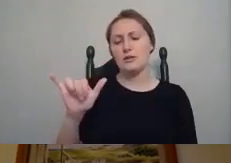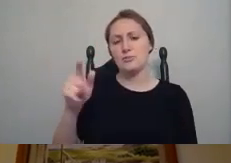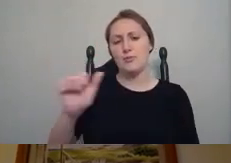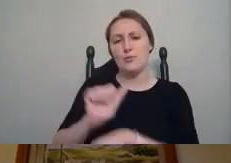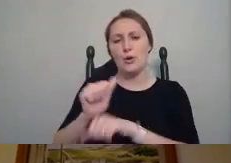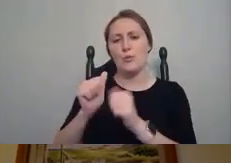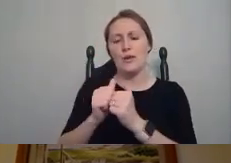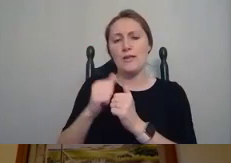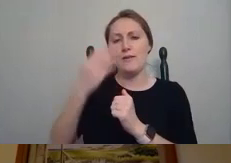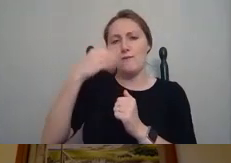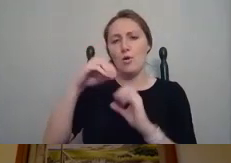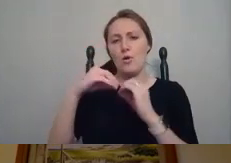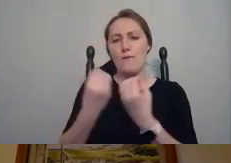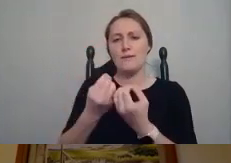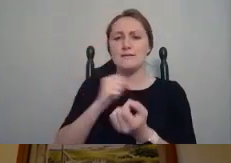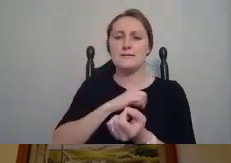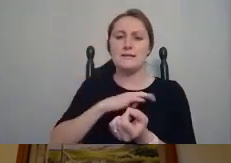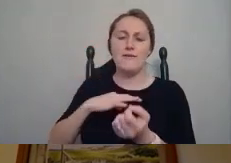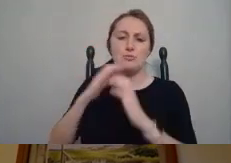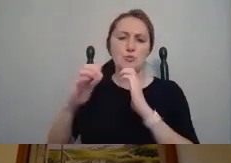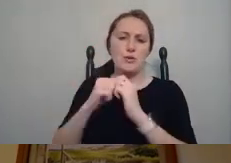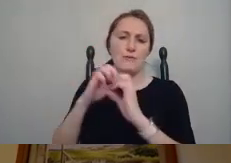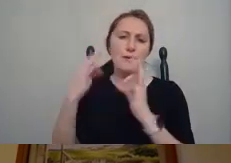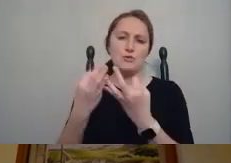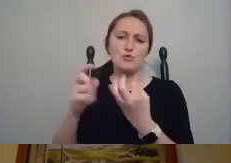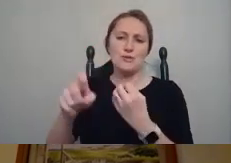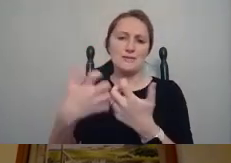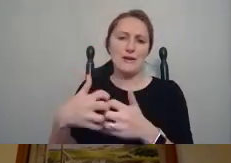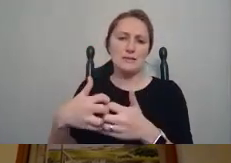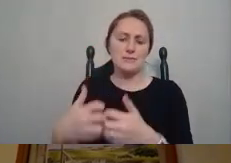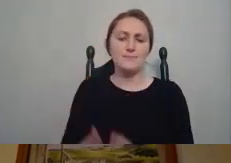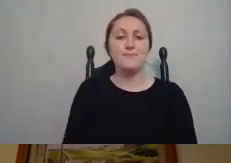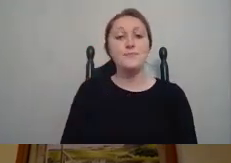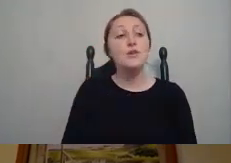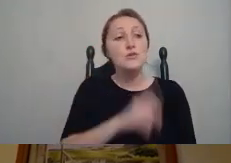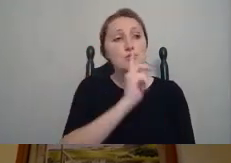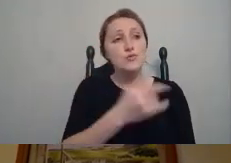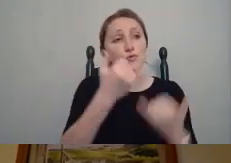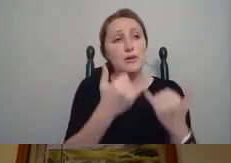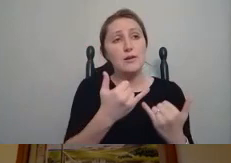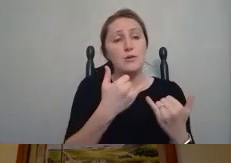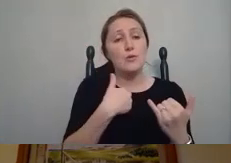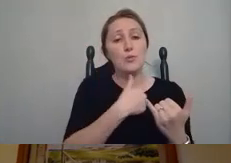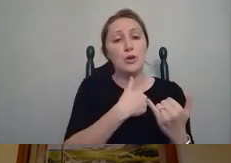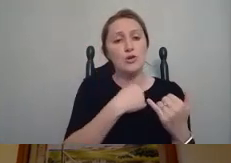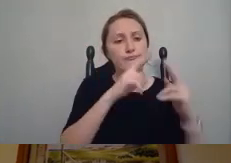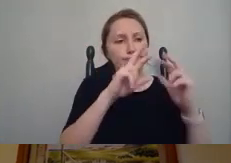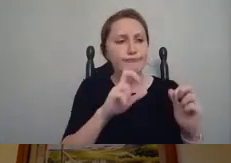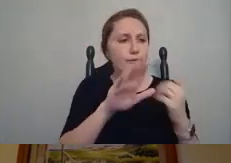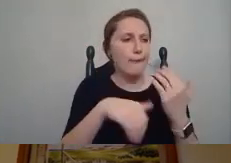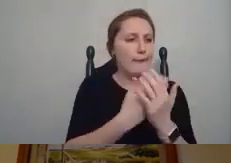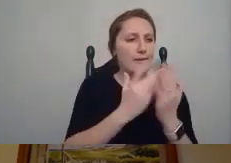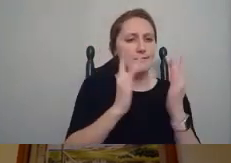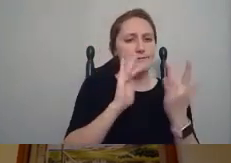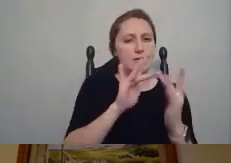with families who need devices. Sure. So right now we're in the process of assessing all of our technology